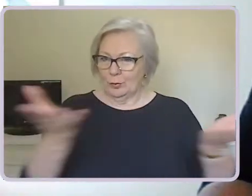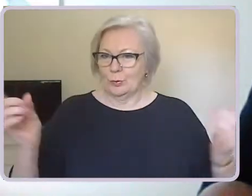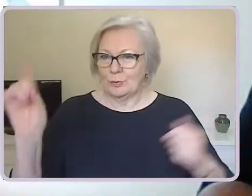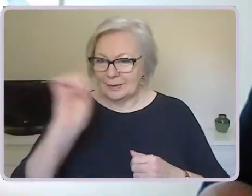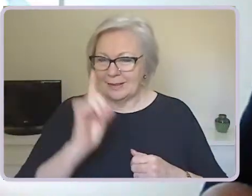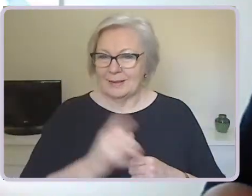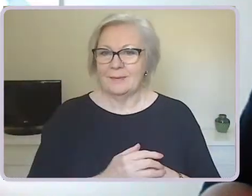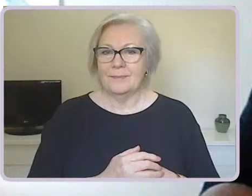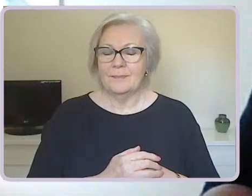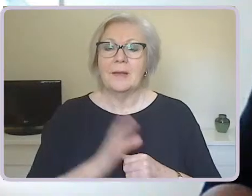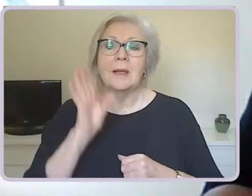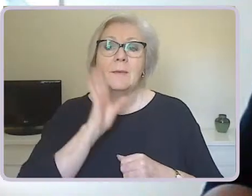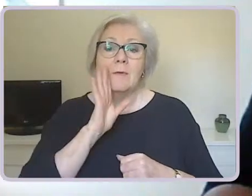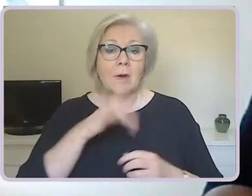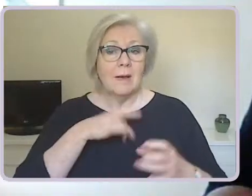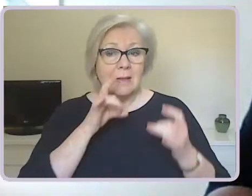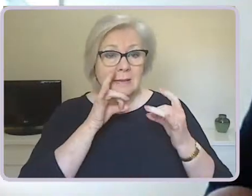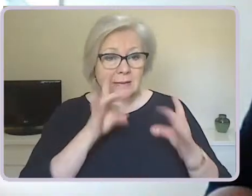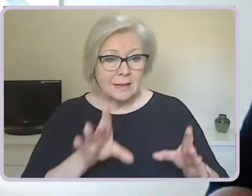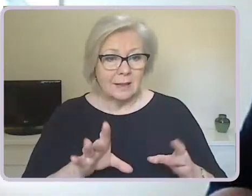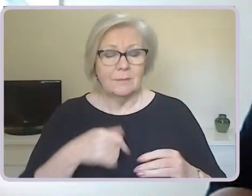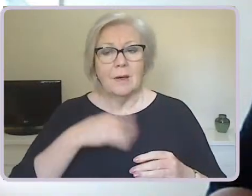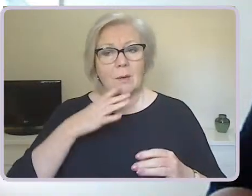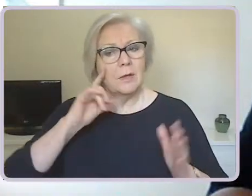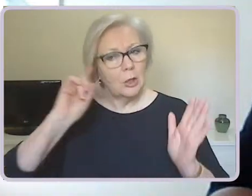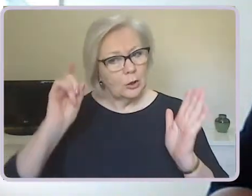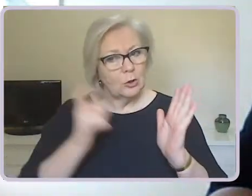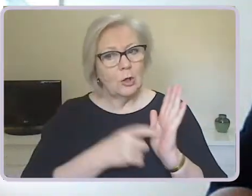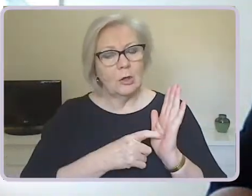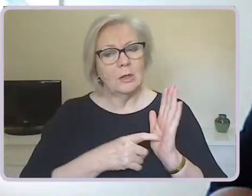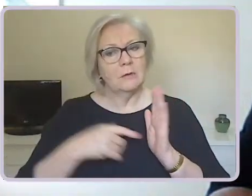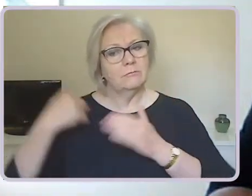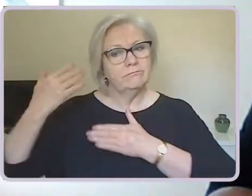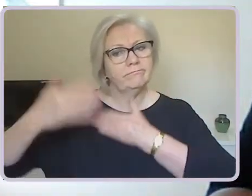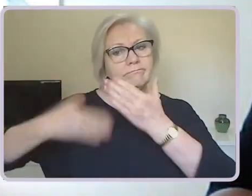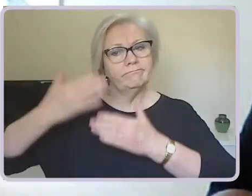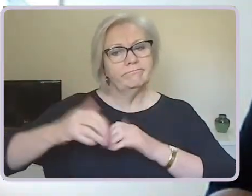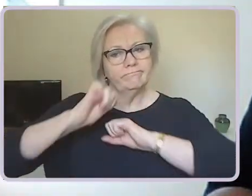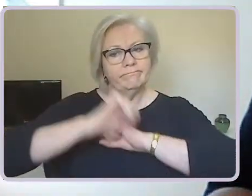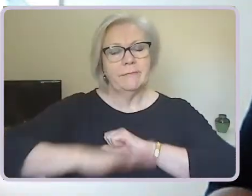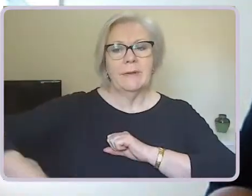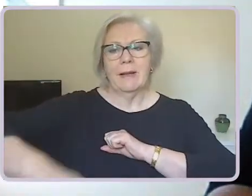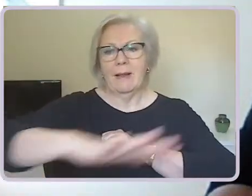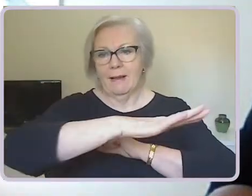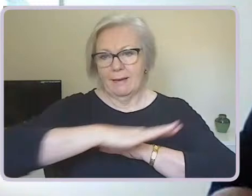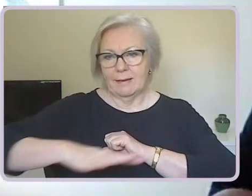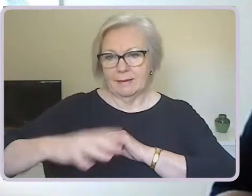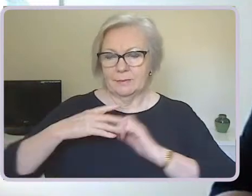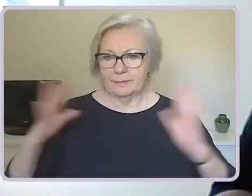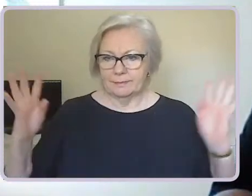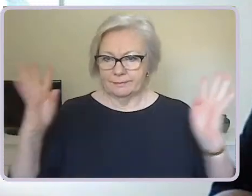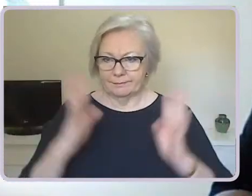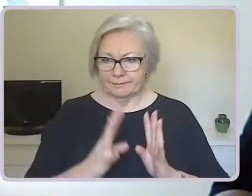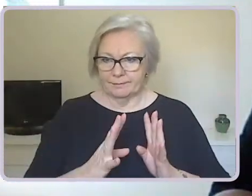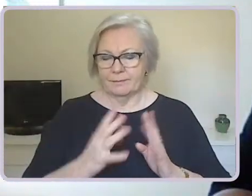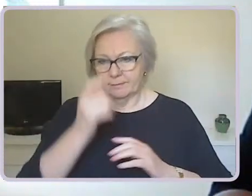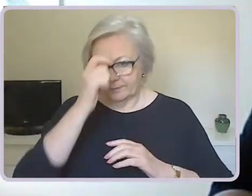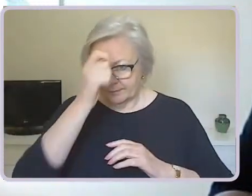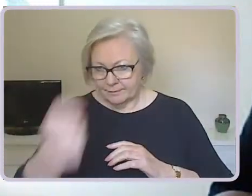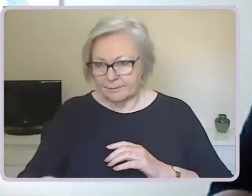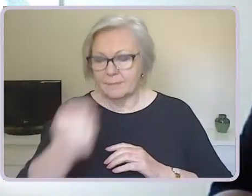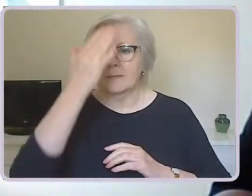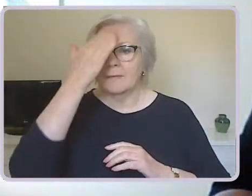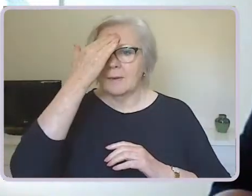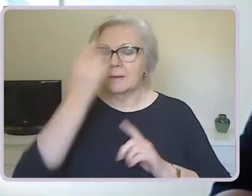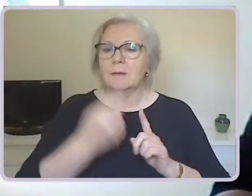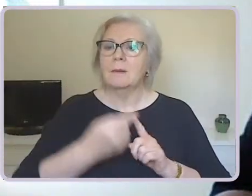Before I begin, I would like to acknowledge the traditional owners of the land on which we all meet and pay my respect to their elders past, present,